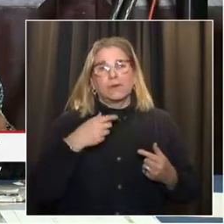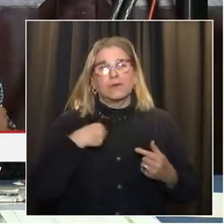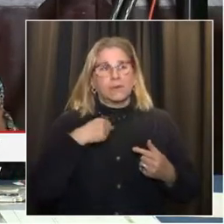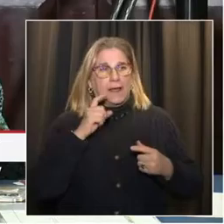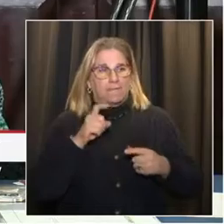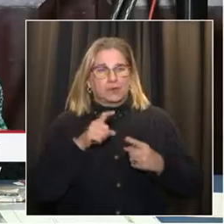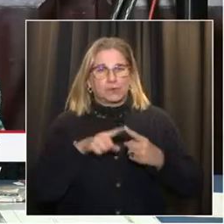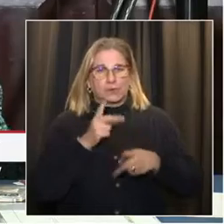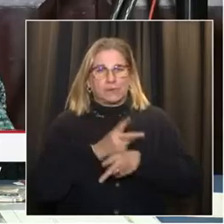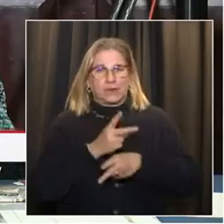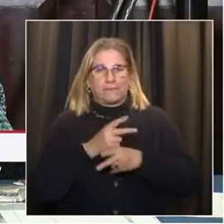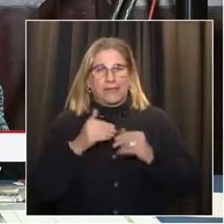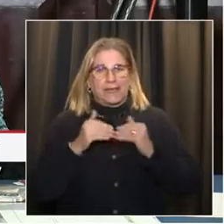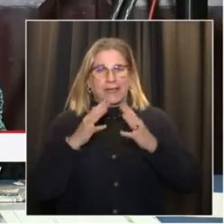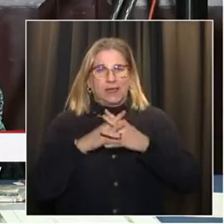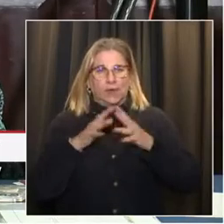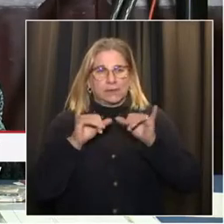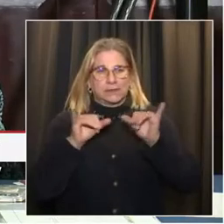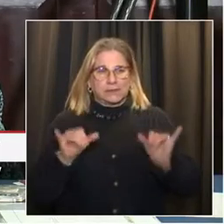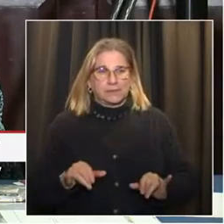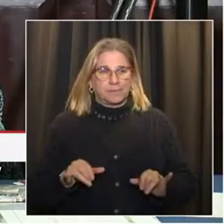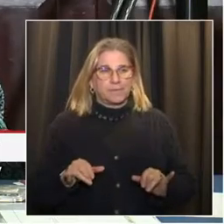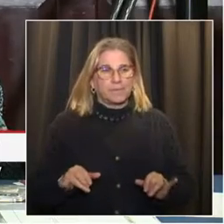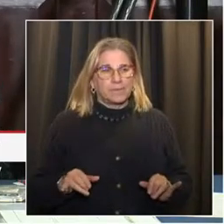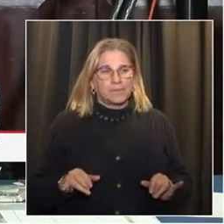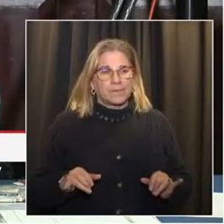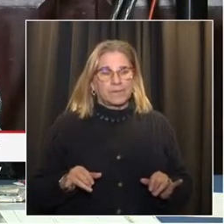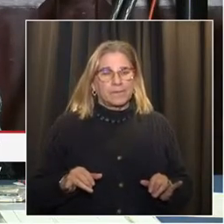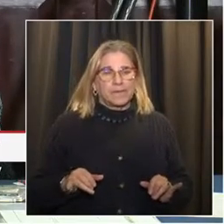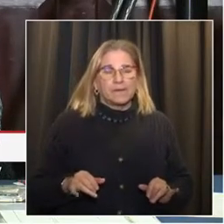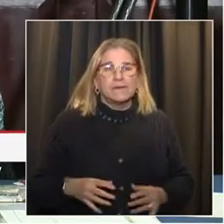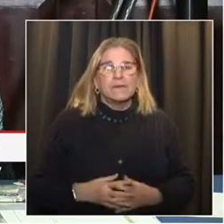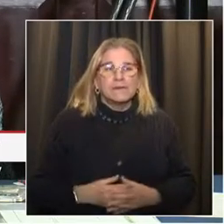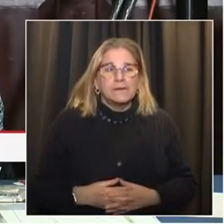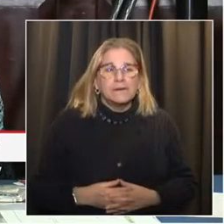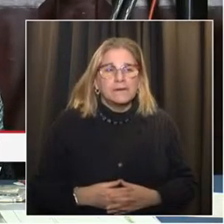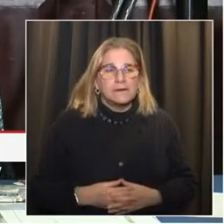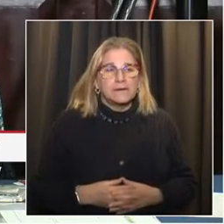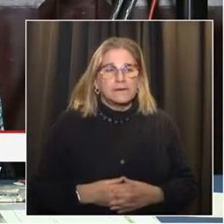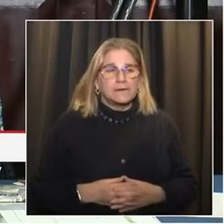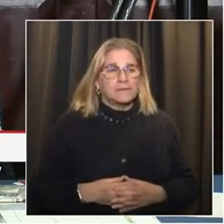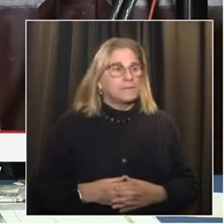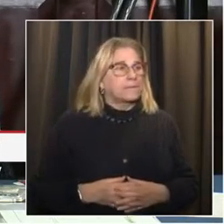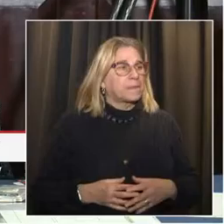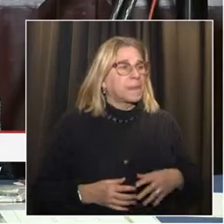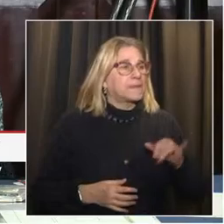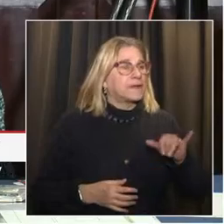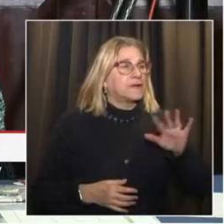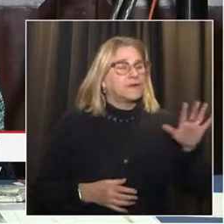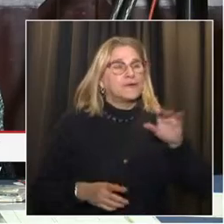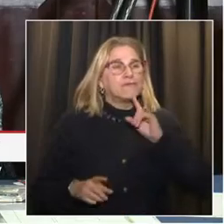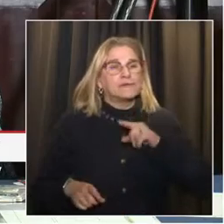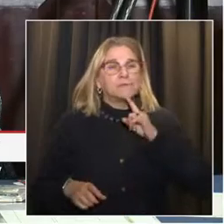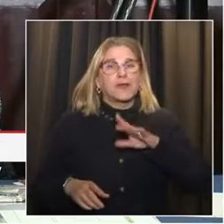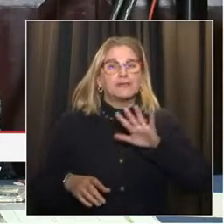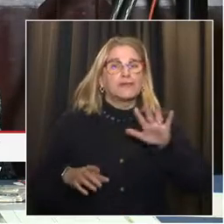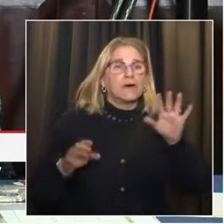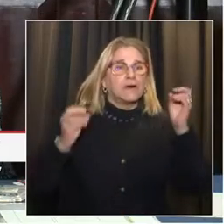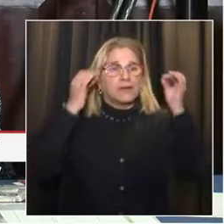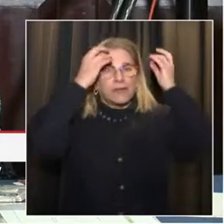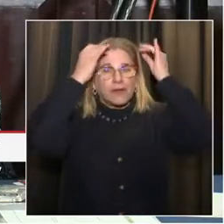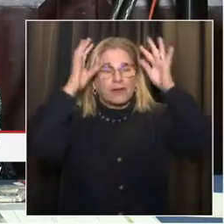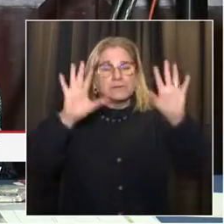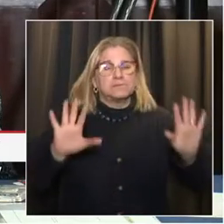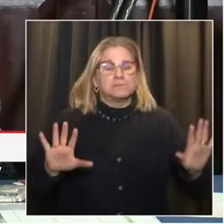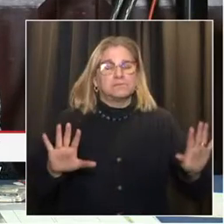a responsibility to look at the last 10 years and change it where we need to change it. Now, it's my view, and